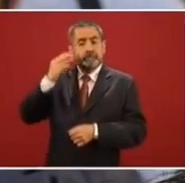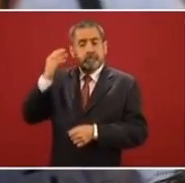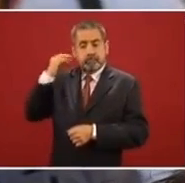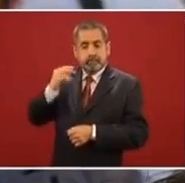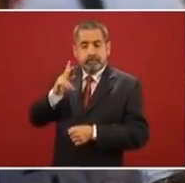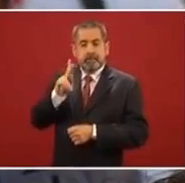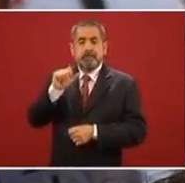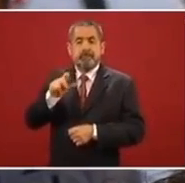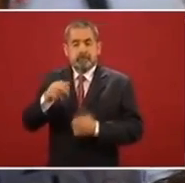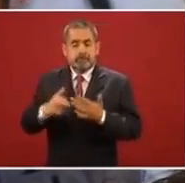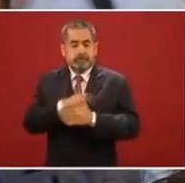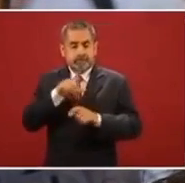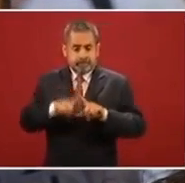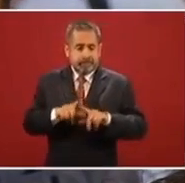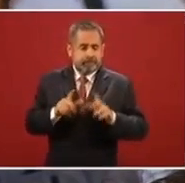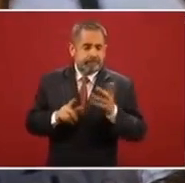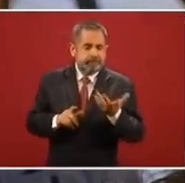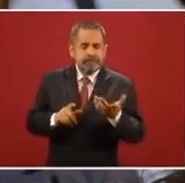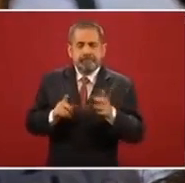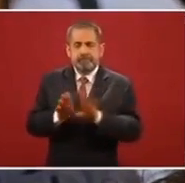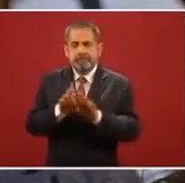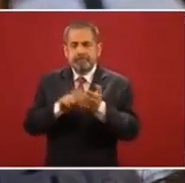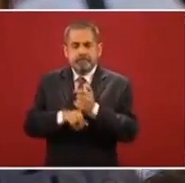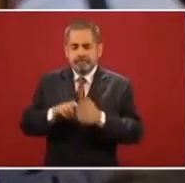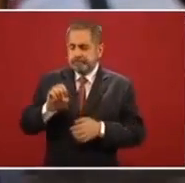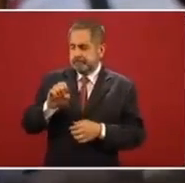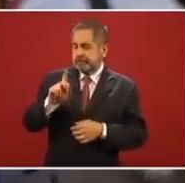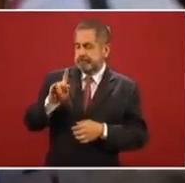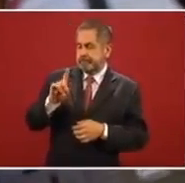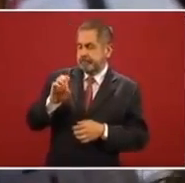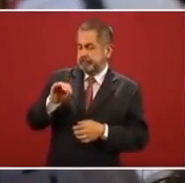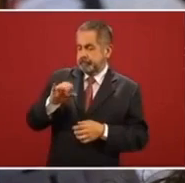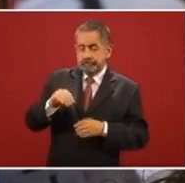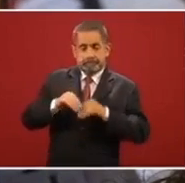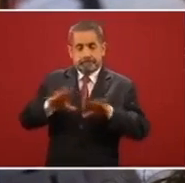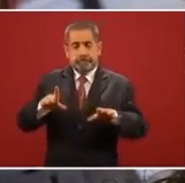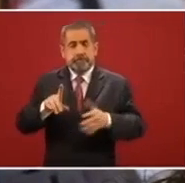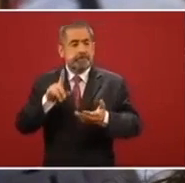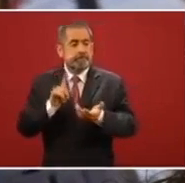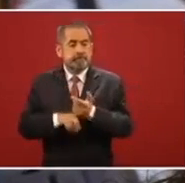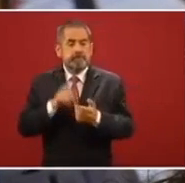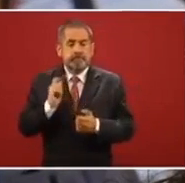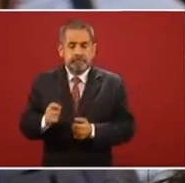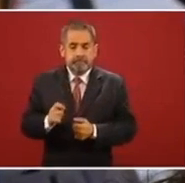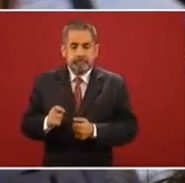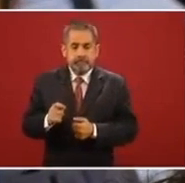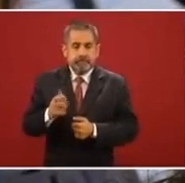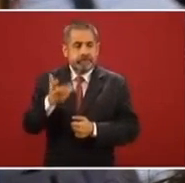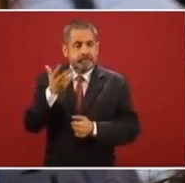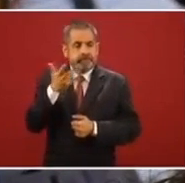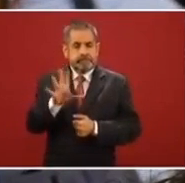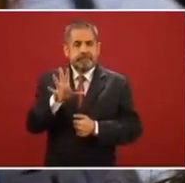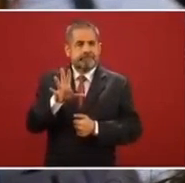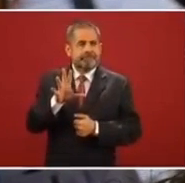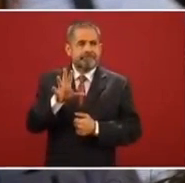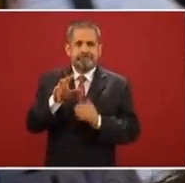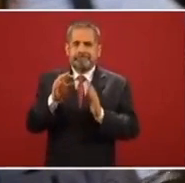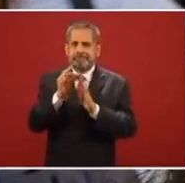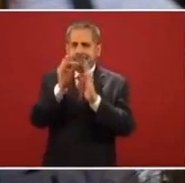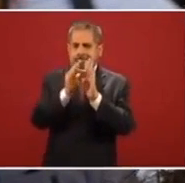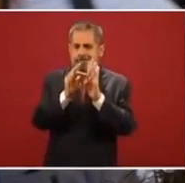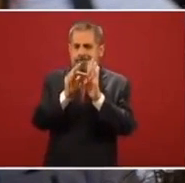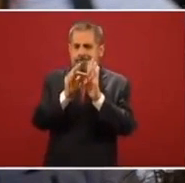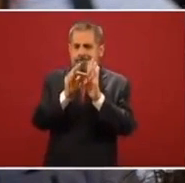se contemplaba el tema de las epidemias y las pandemias como una de las 10 amenazas graves a